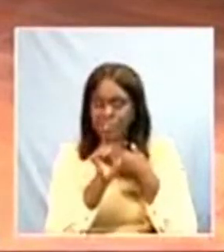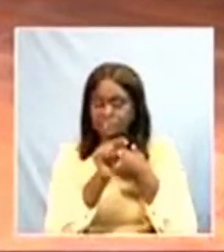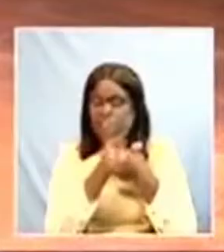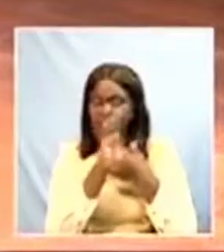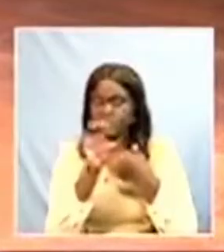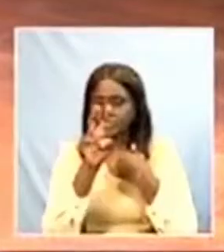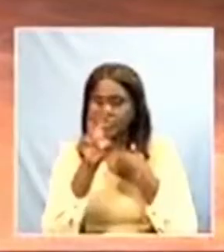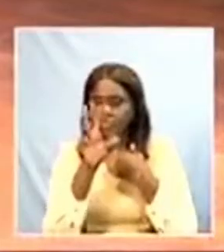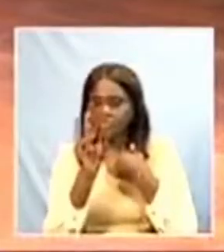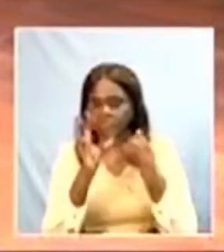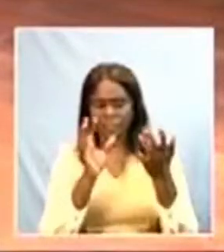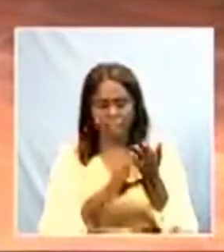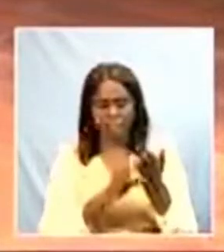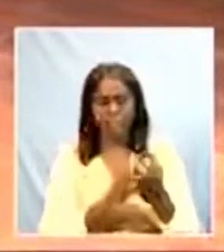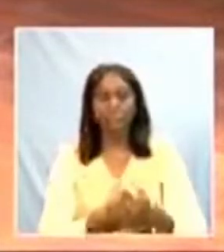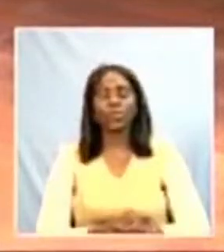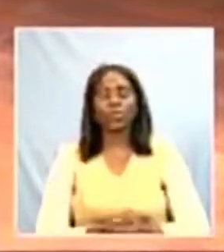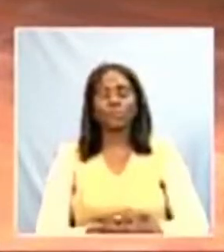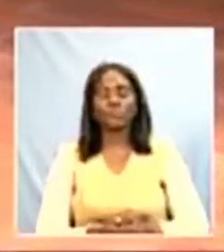526,000,